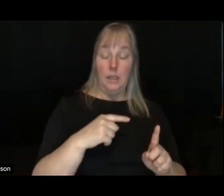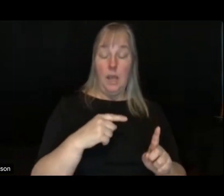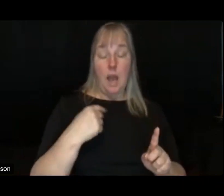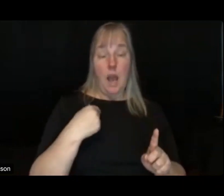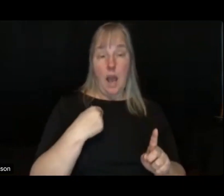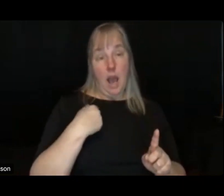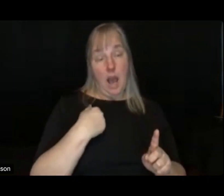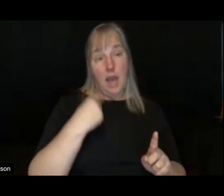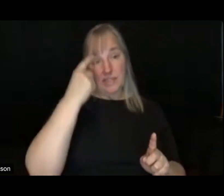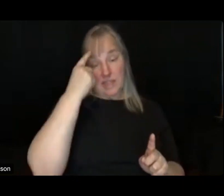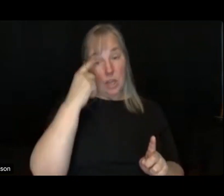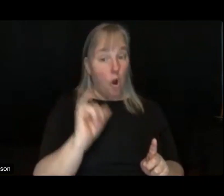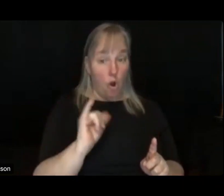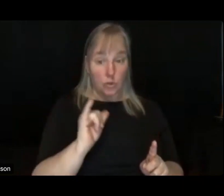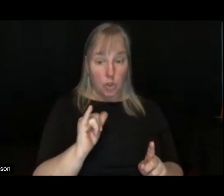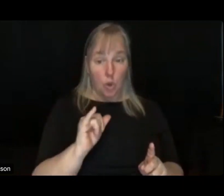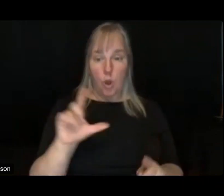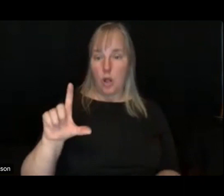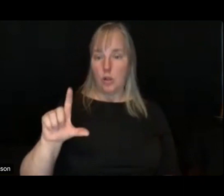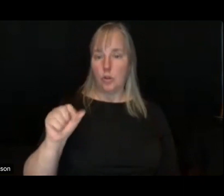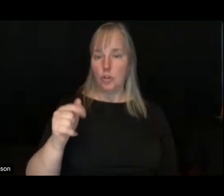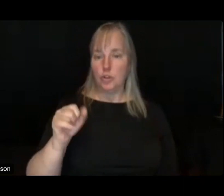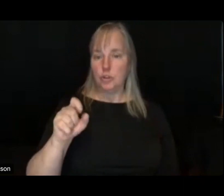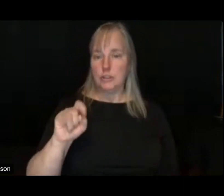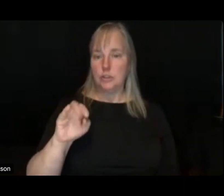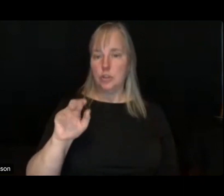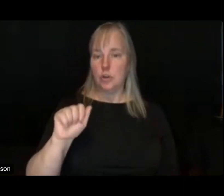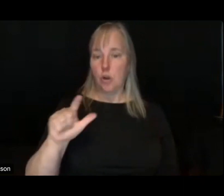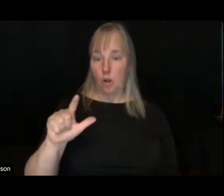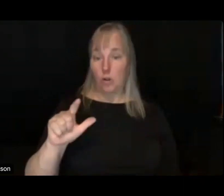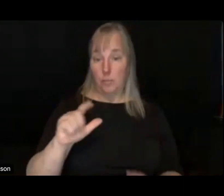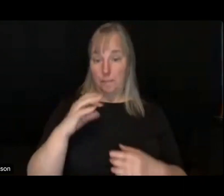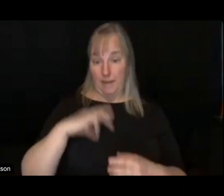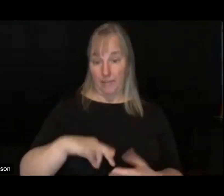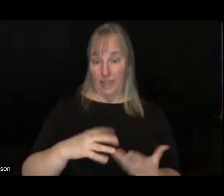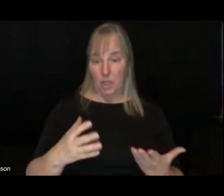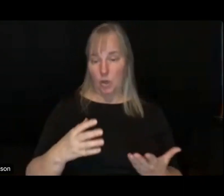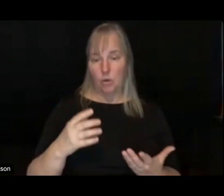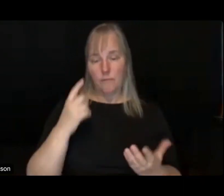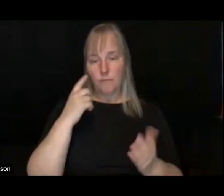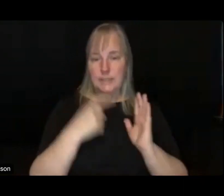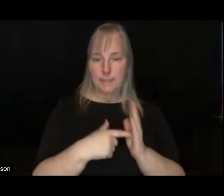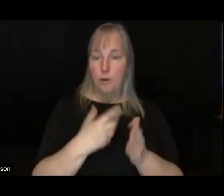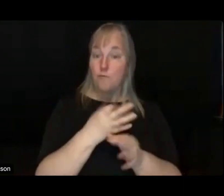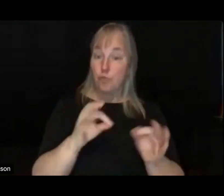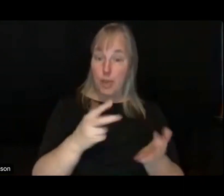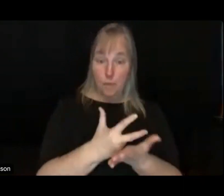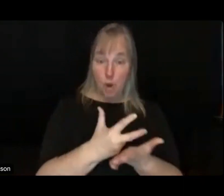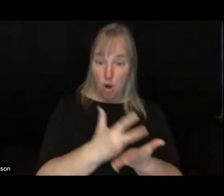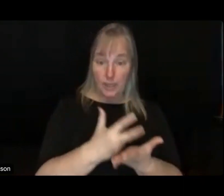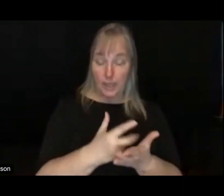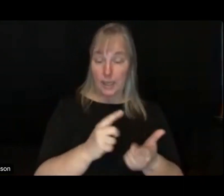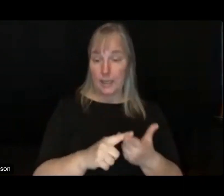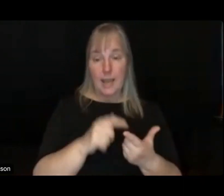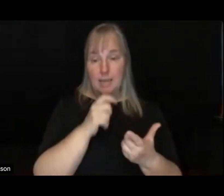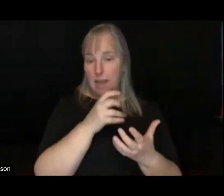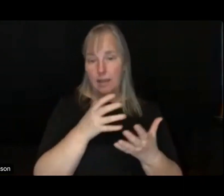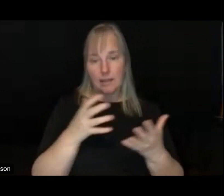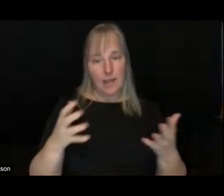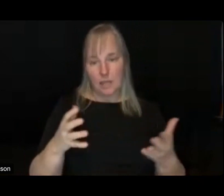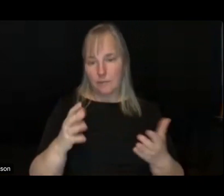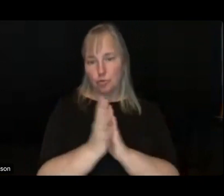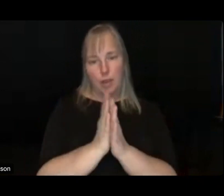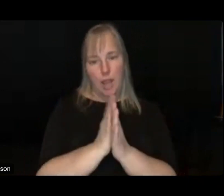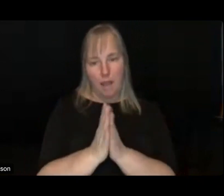also a logistical sort of benefit here, like free parking, not a ton of traffic within Howard